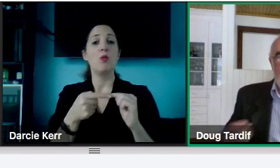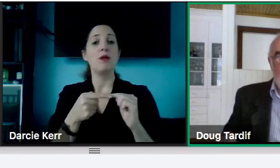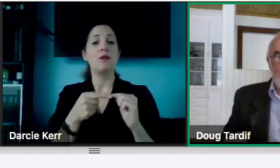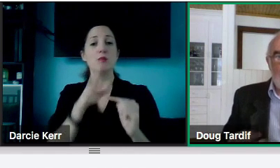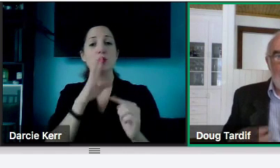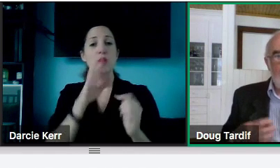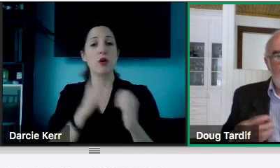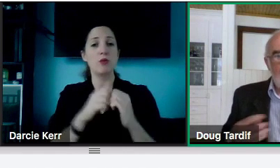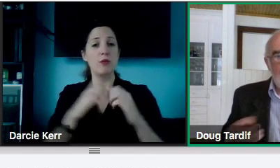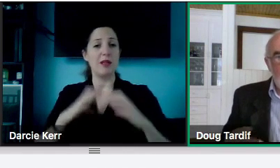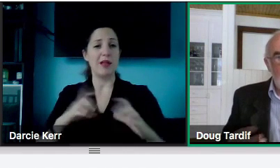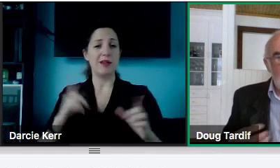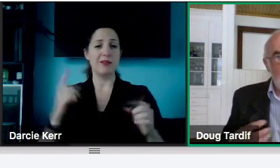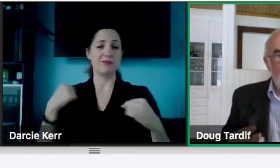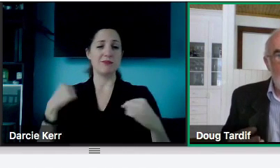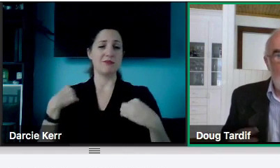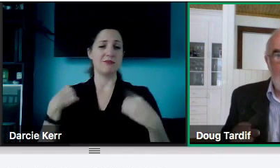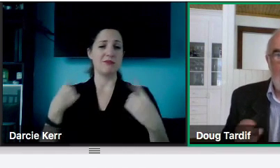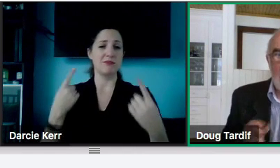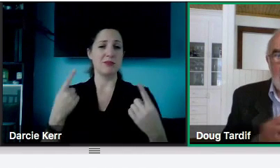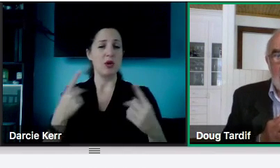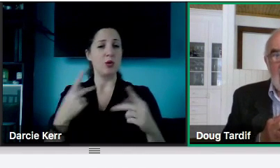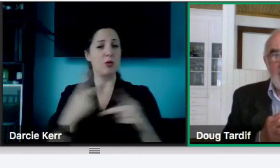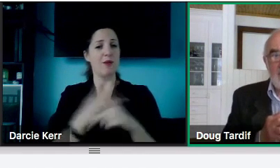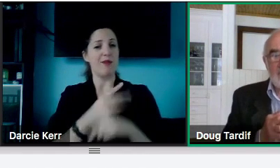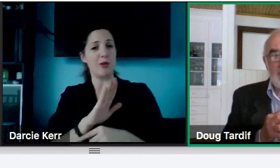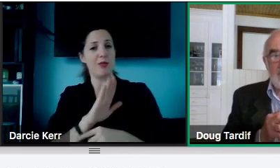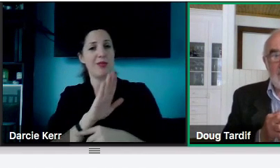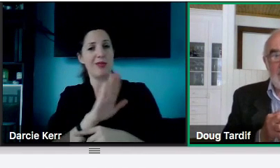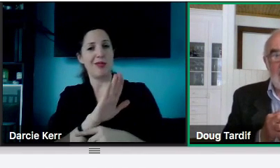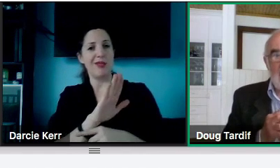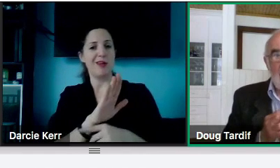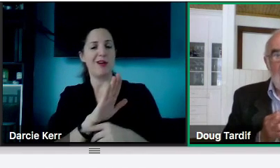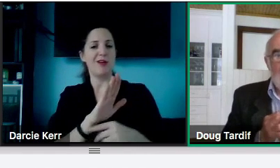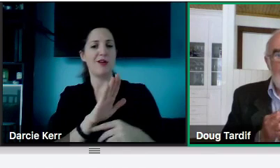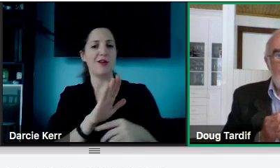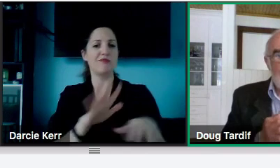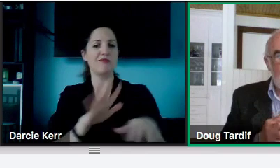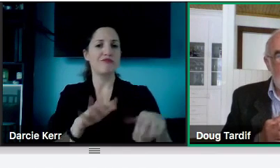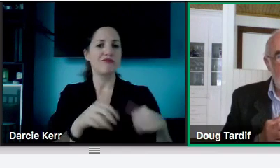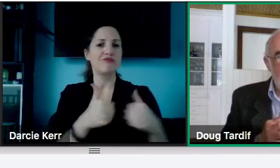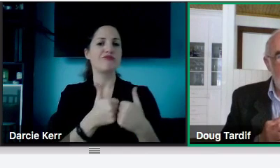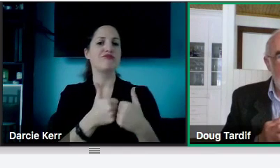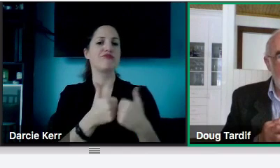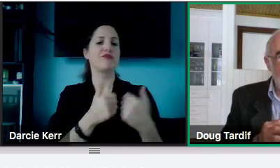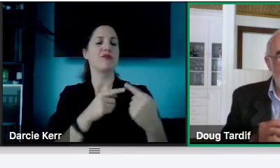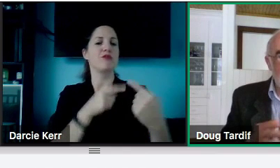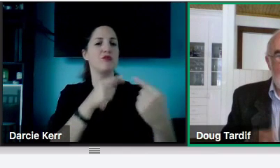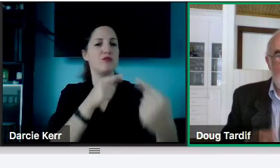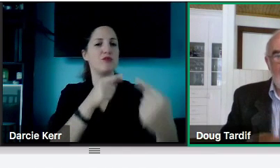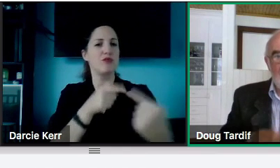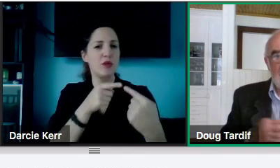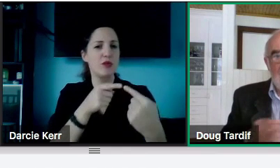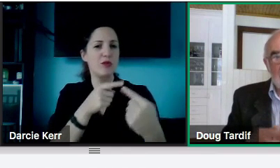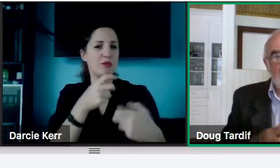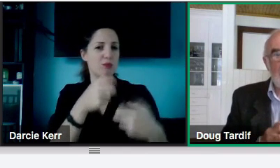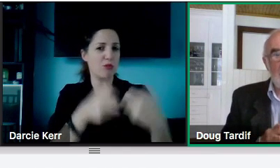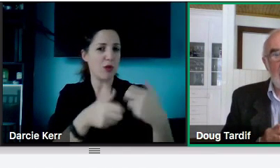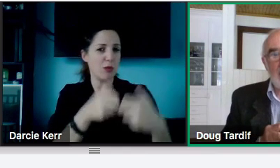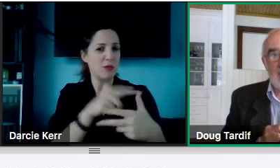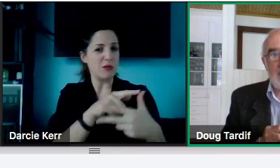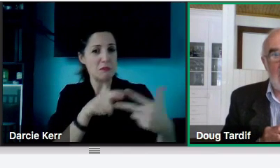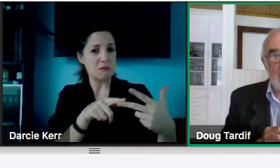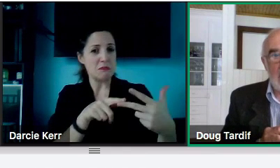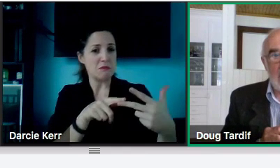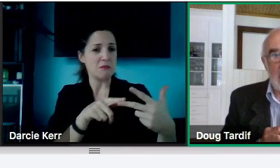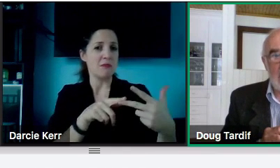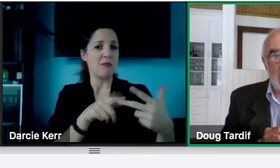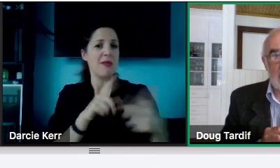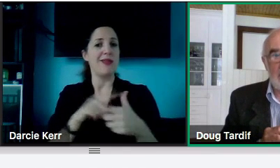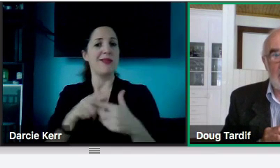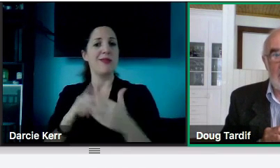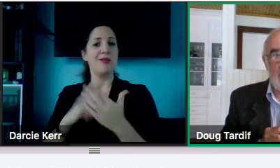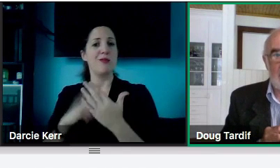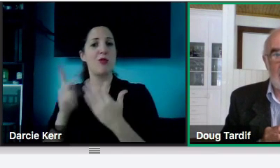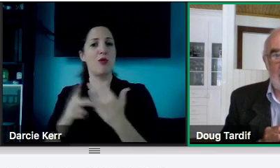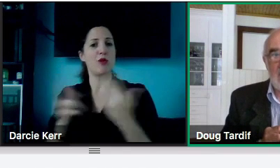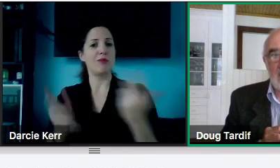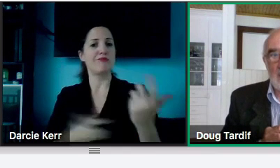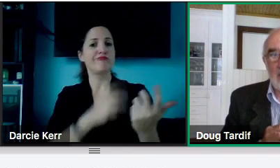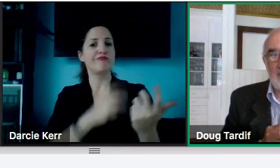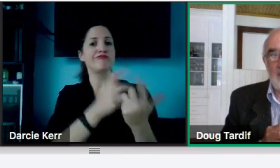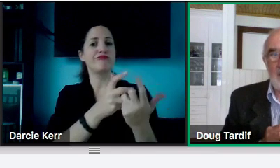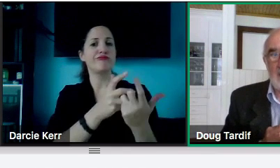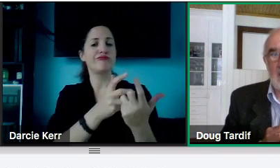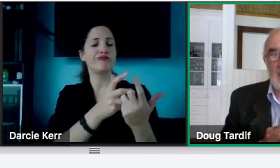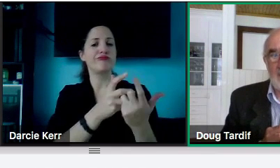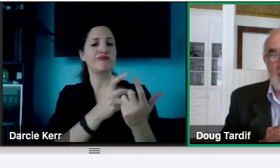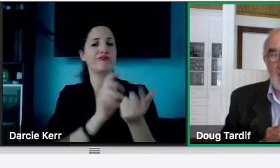and we've learned what their difficulties are, where they're having some particular problems, and we've adapted the program along in order to